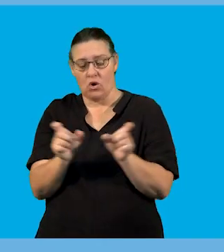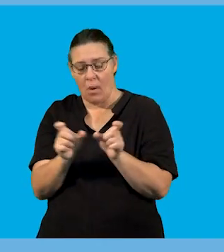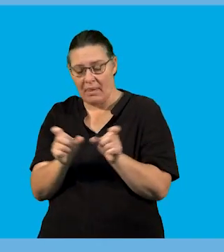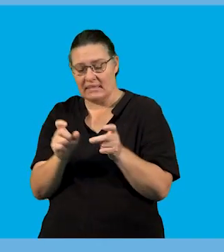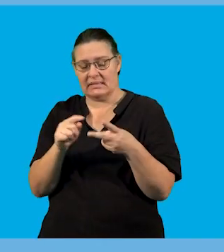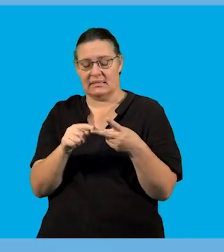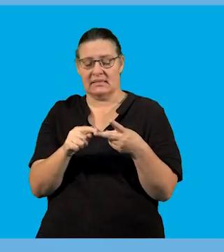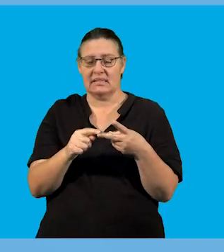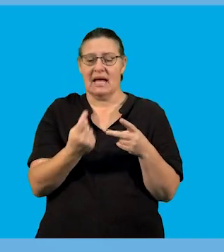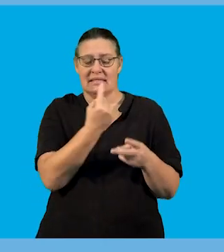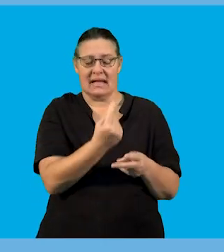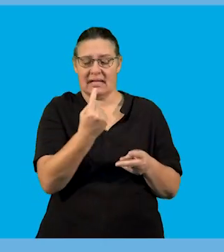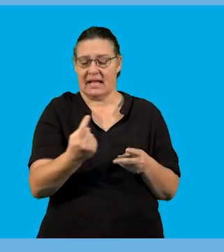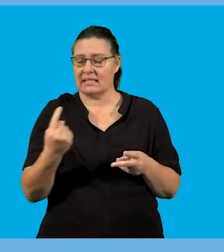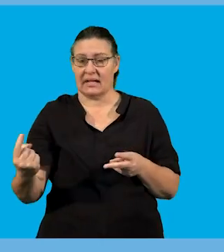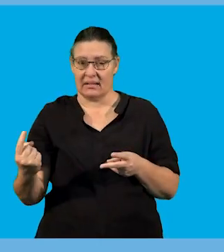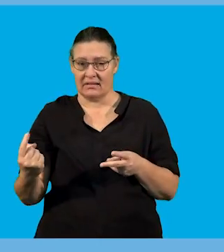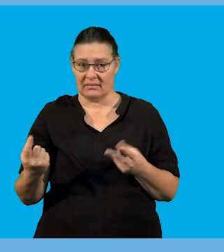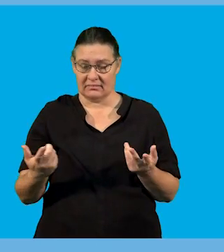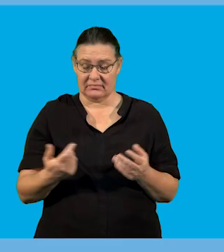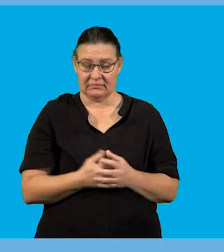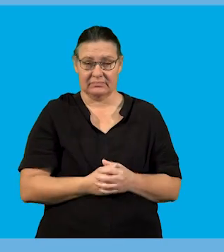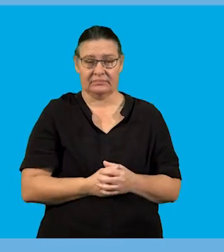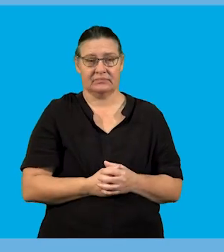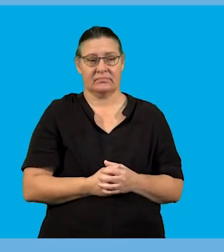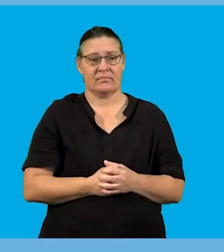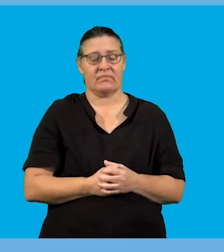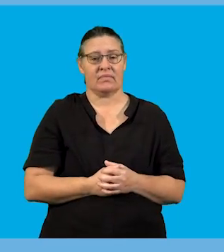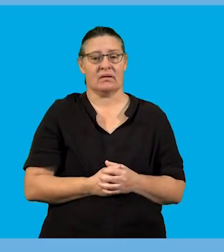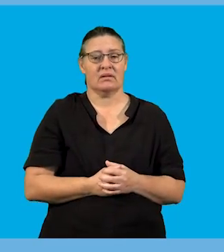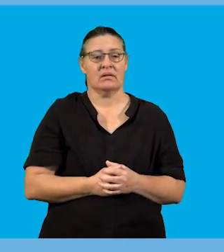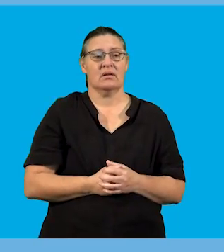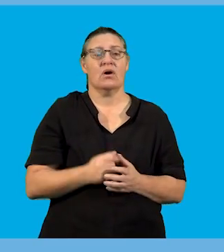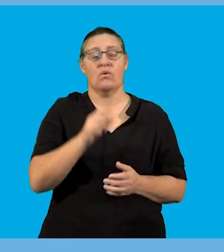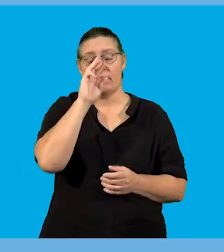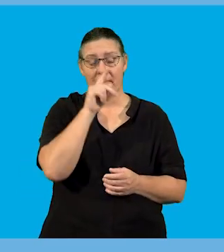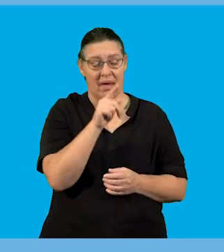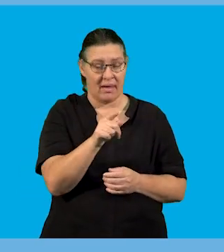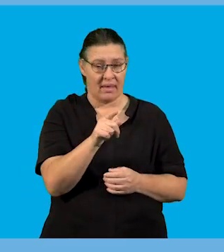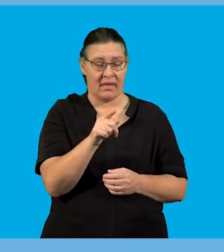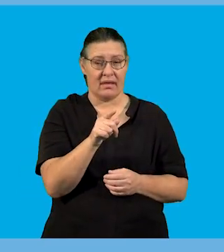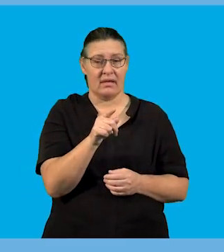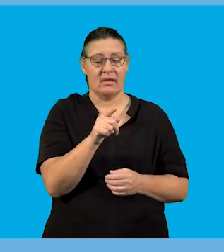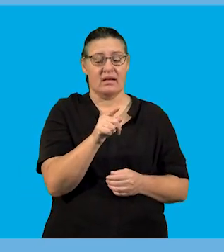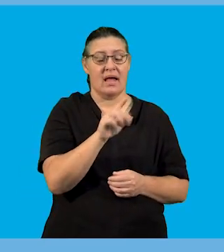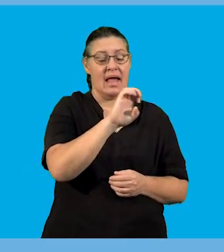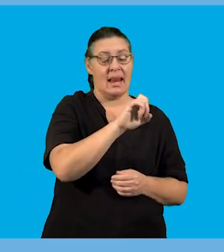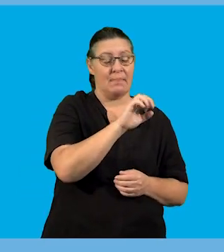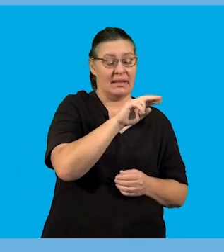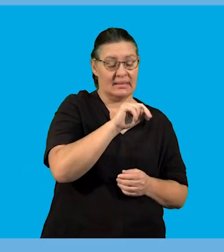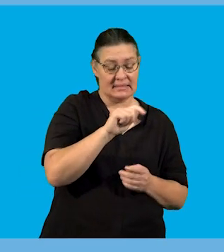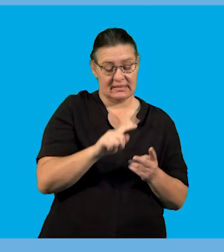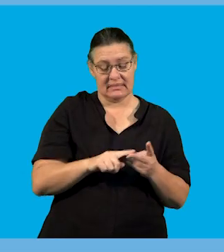So everything that we are seeing around us is made up of elements and compounds. Remember that those elements and